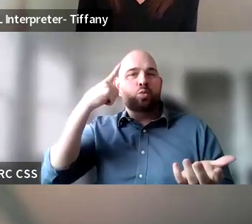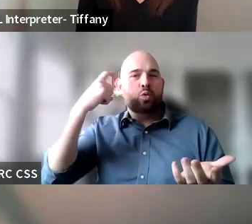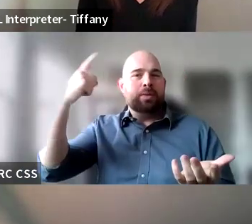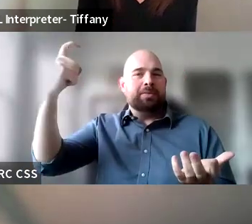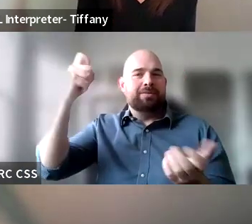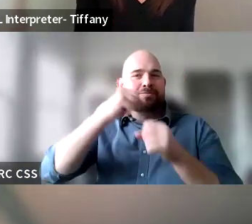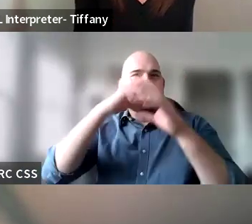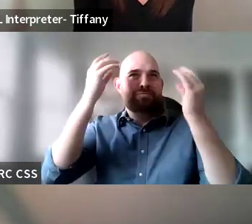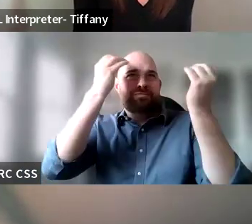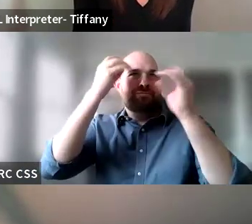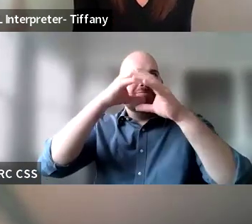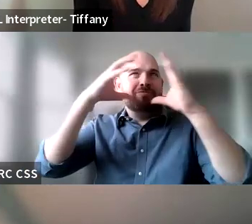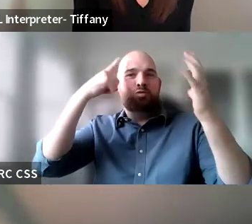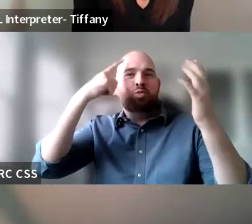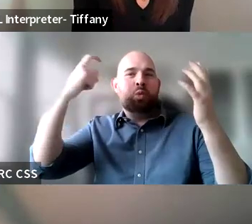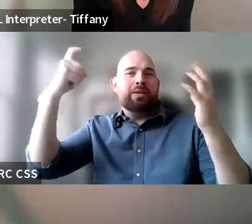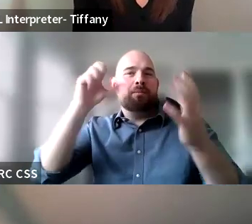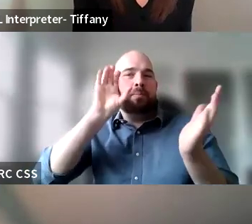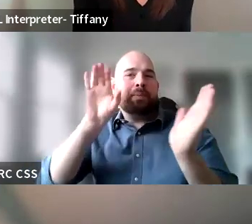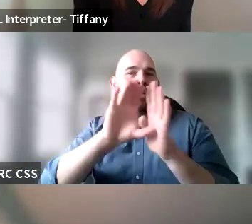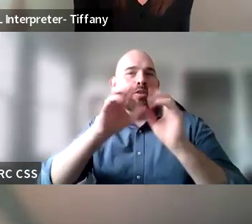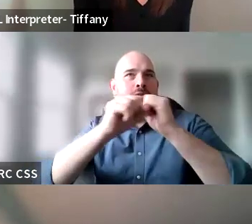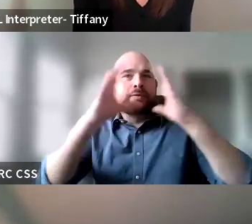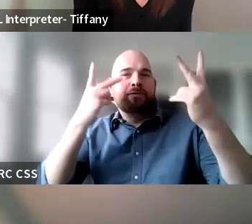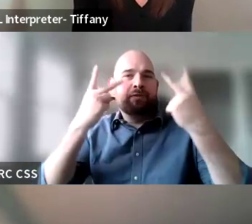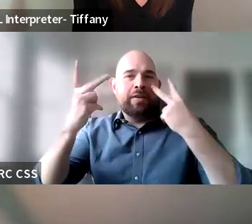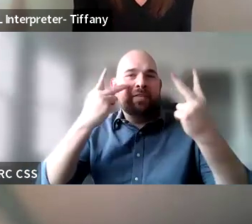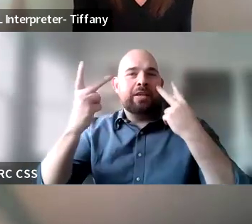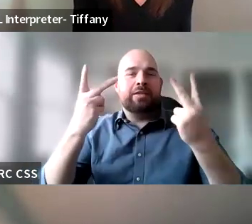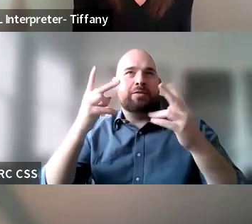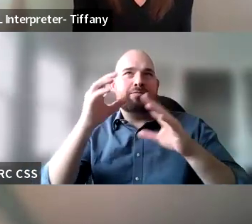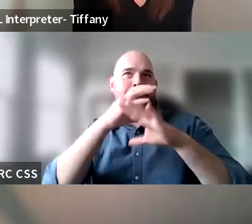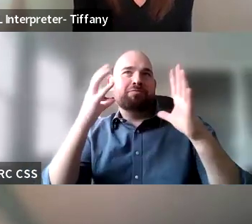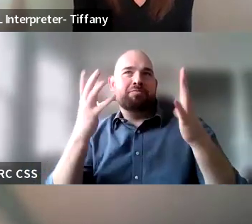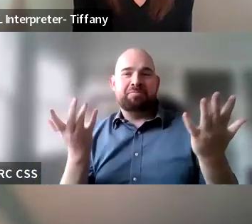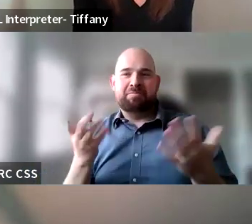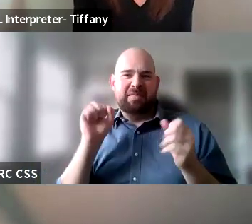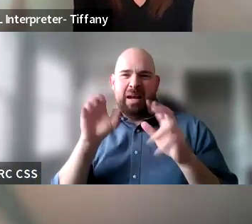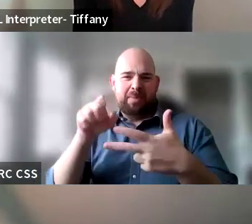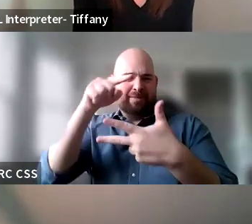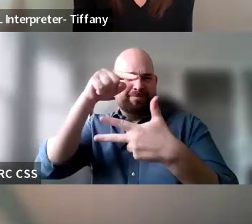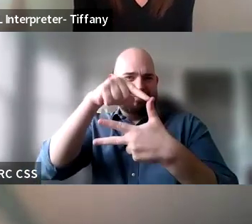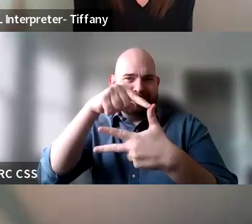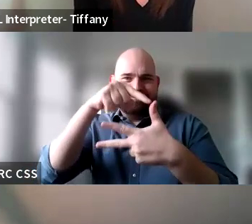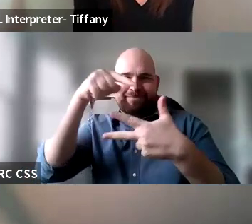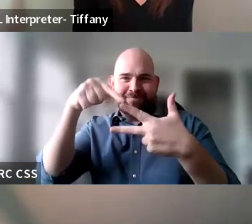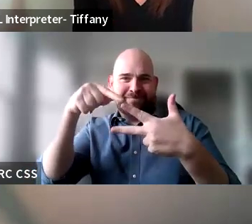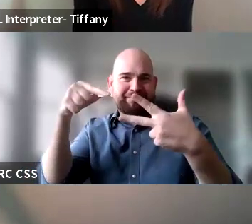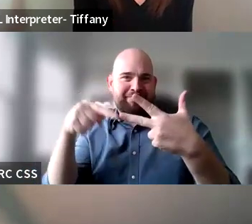And other times it could just be something like a dream. They're imagining it. They're seeing a visual